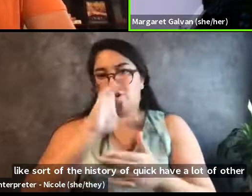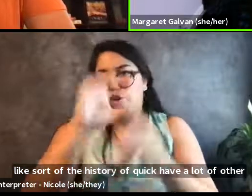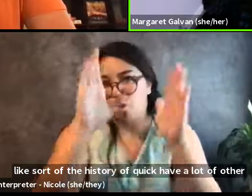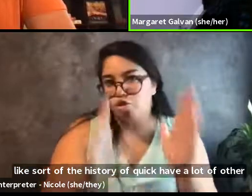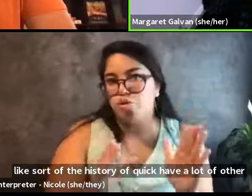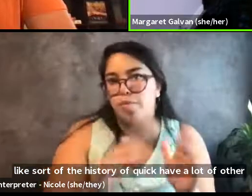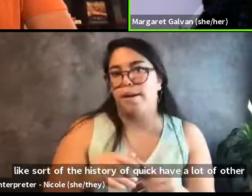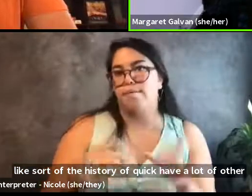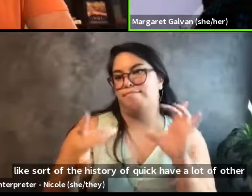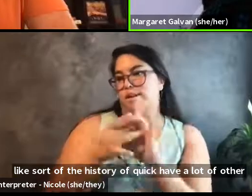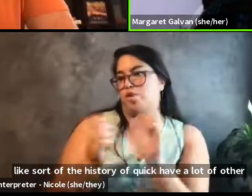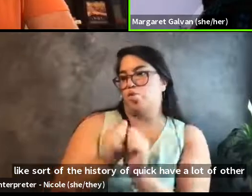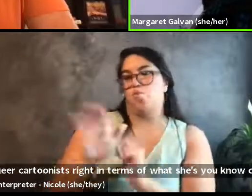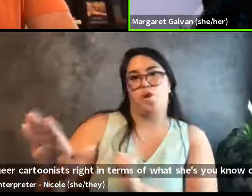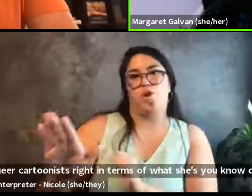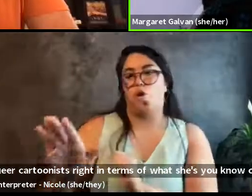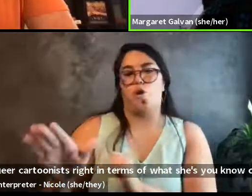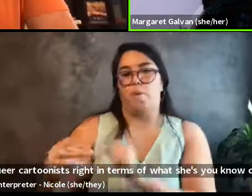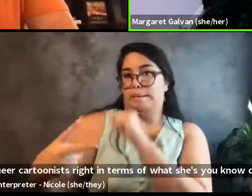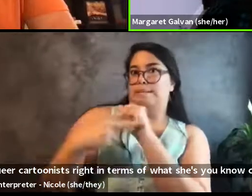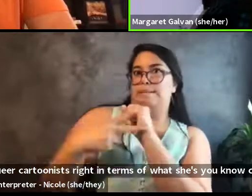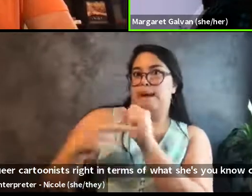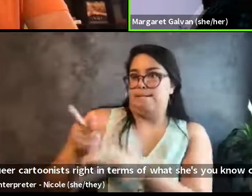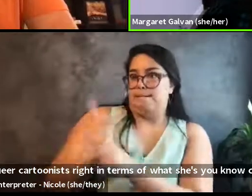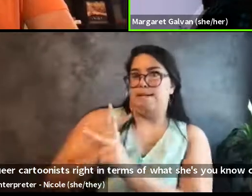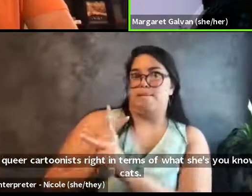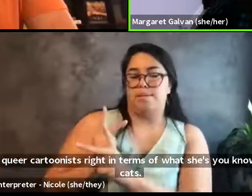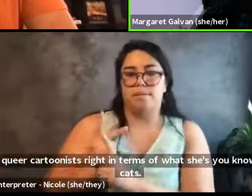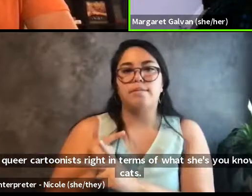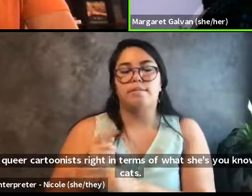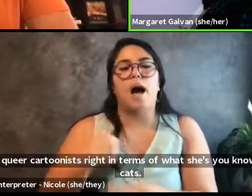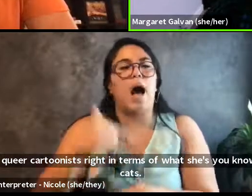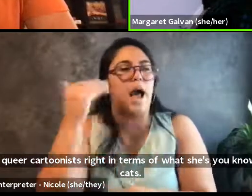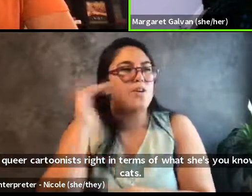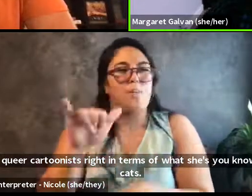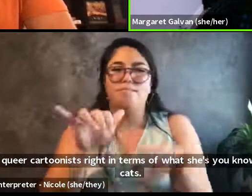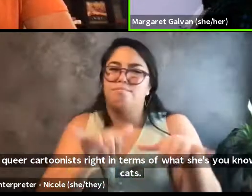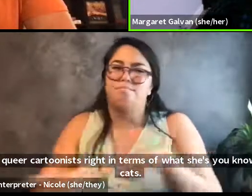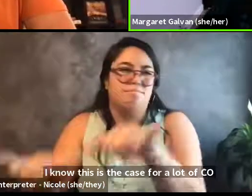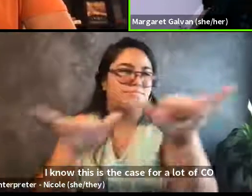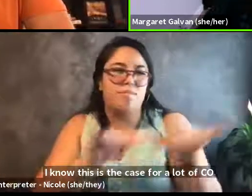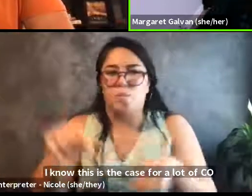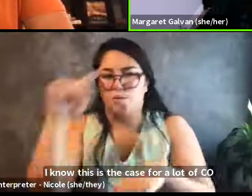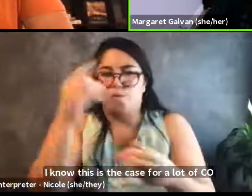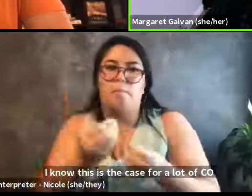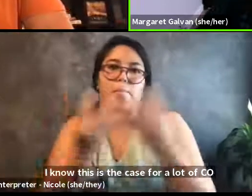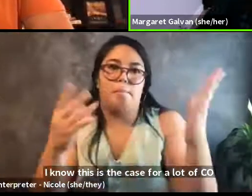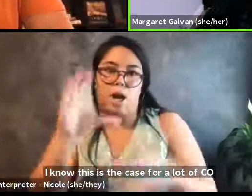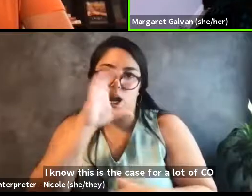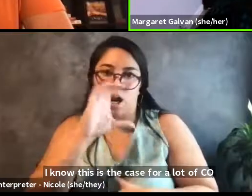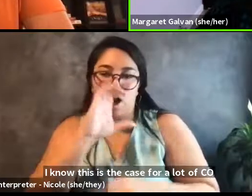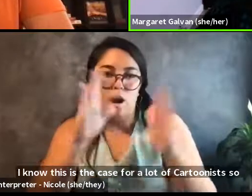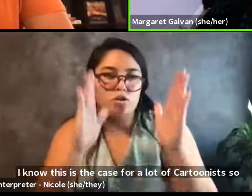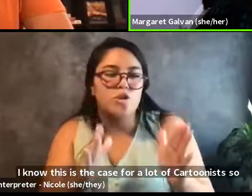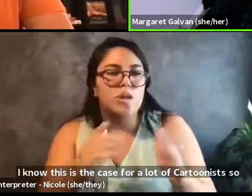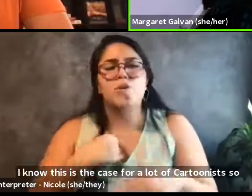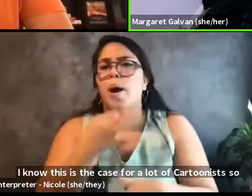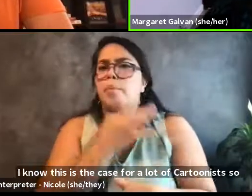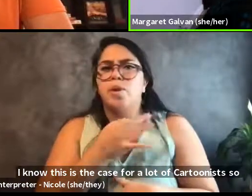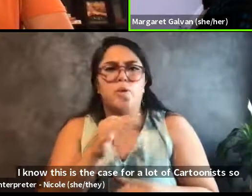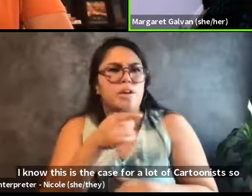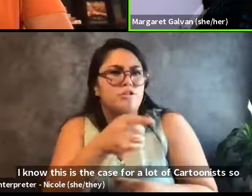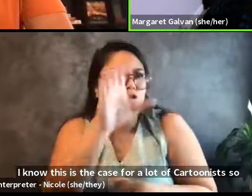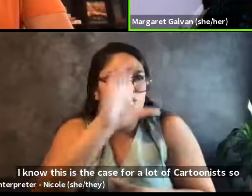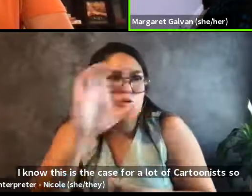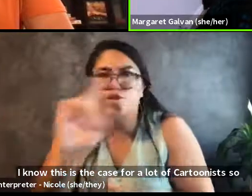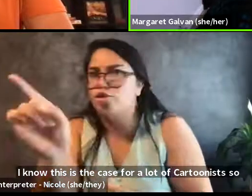she's, um, you know, kept, um, I know this is the case for a lot of, um, cartoonists. So where were you looking? Were you going on to